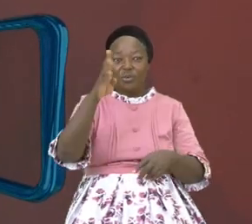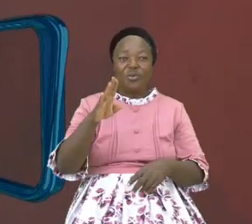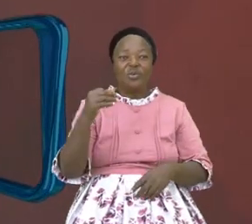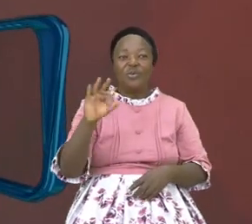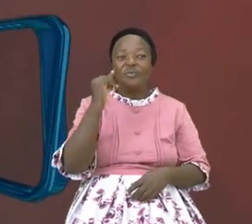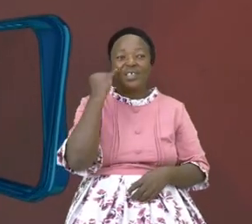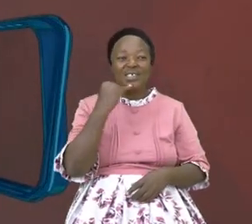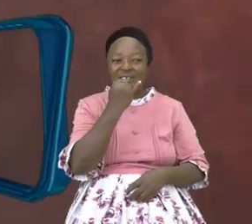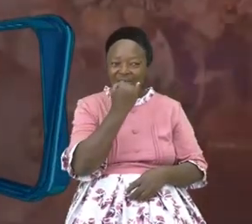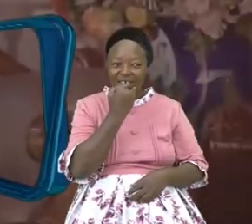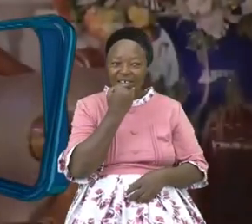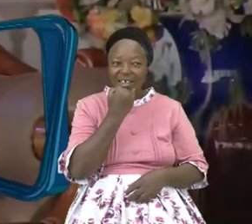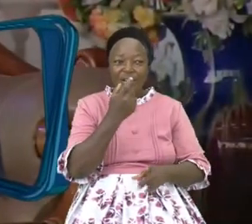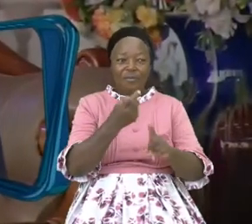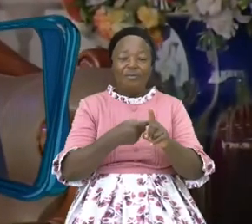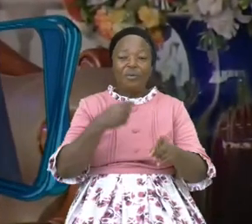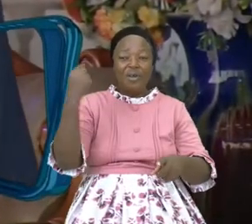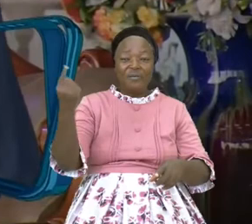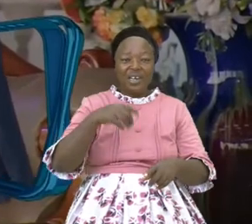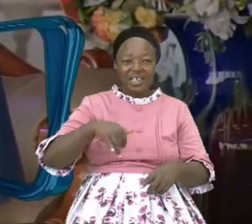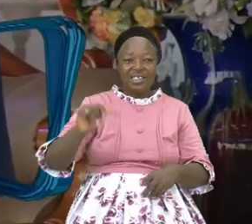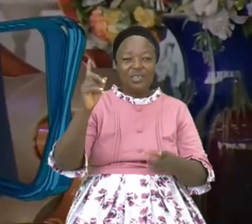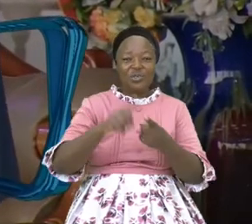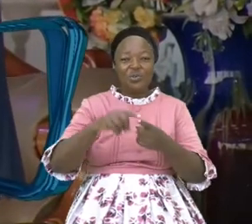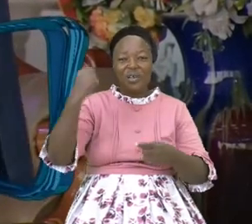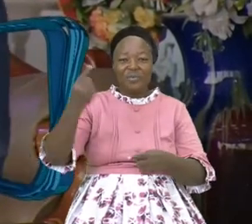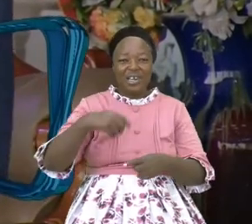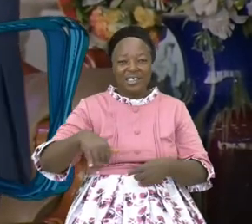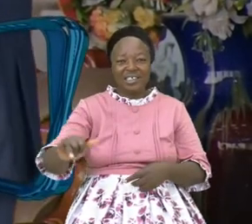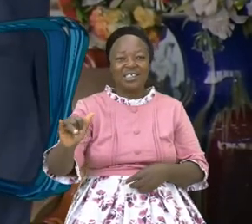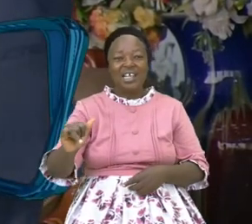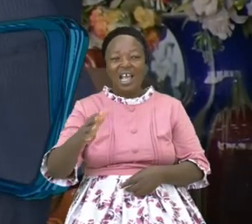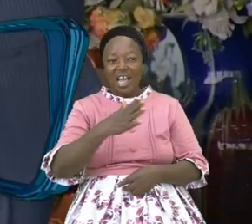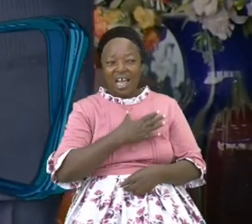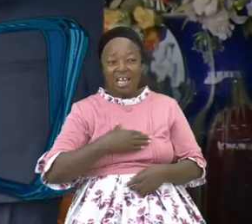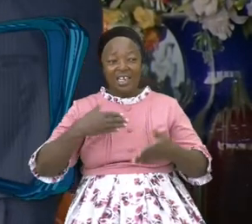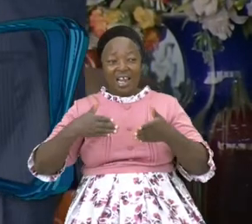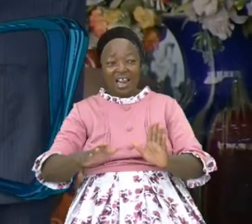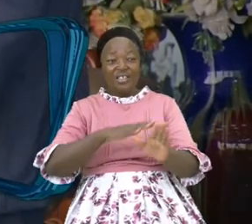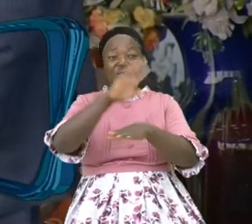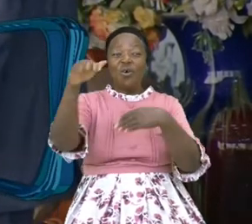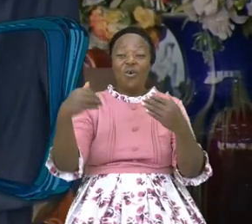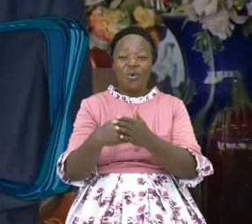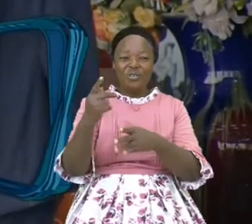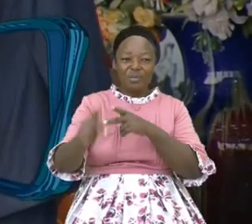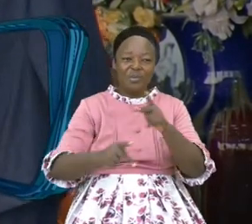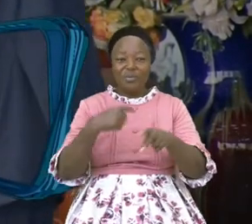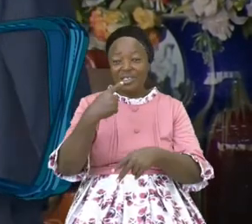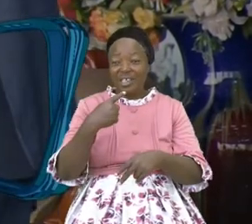of Israel from everlasting to everlasting. And let all the people